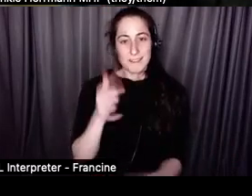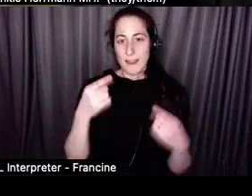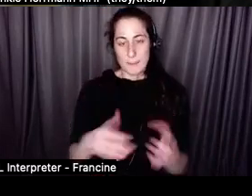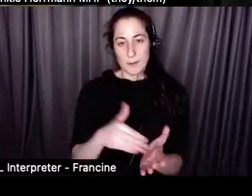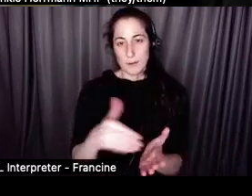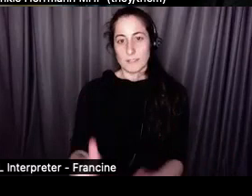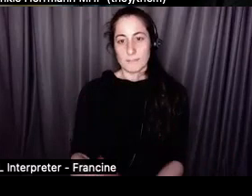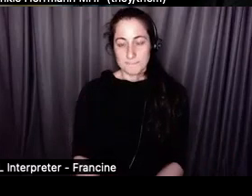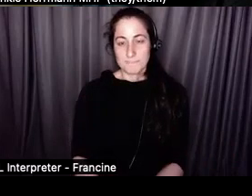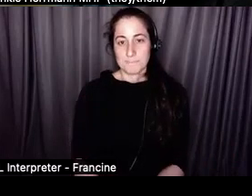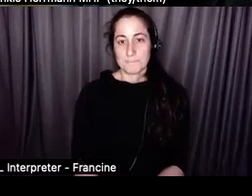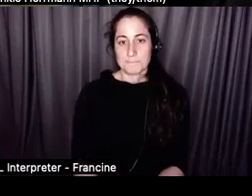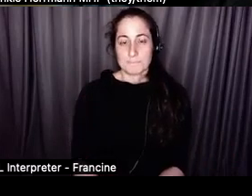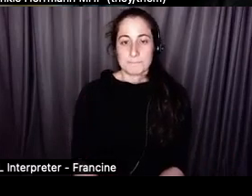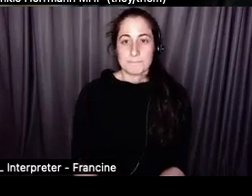Yeah,